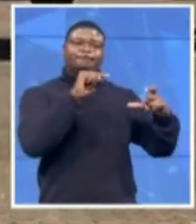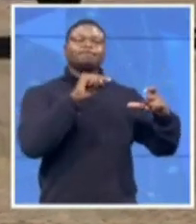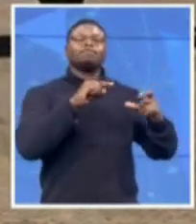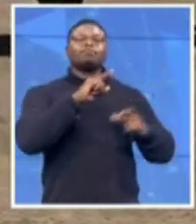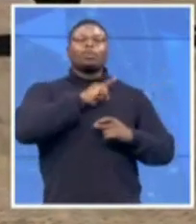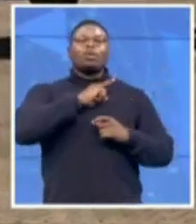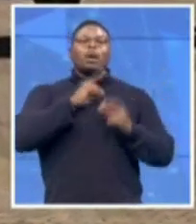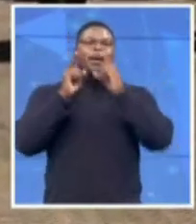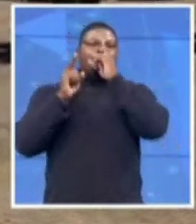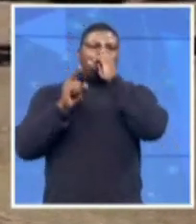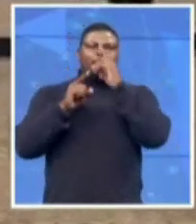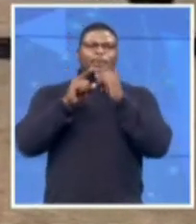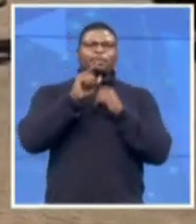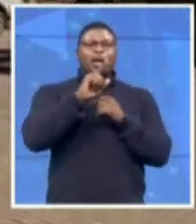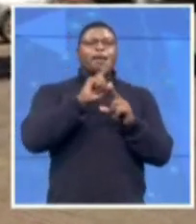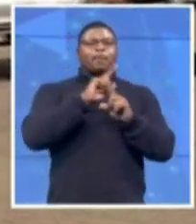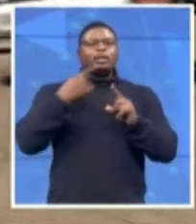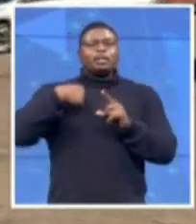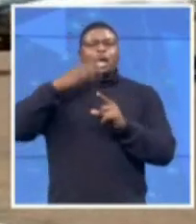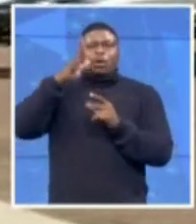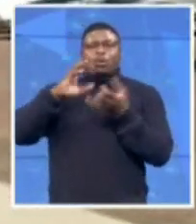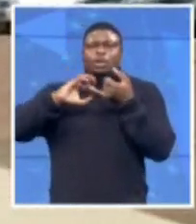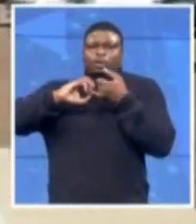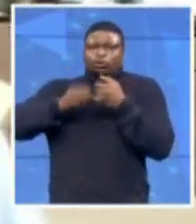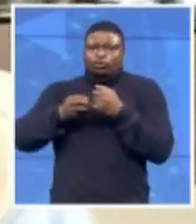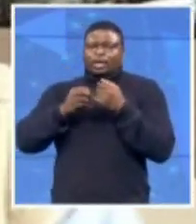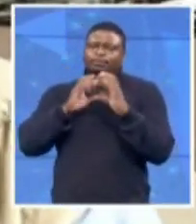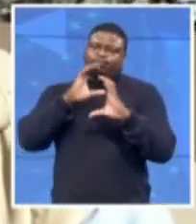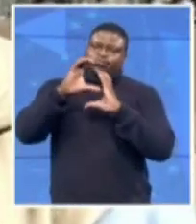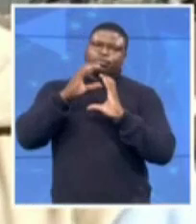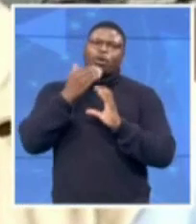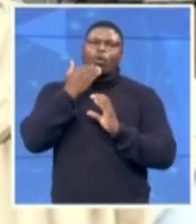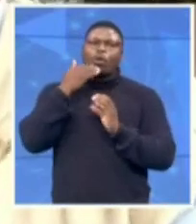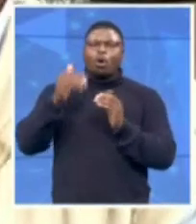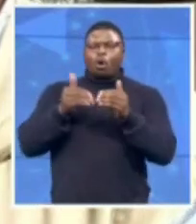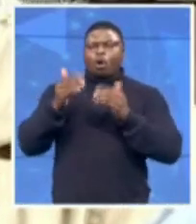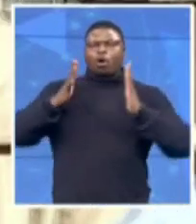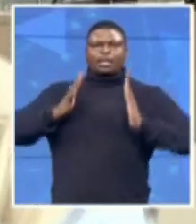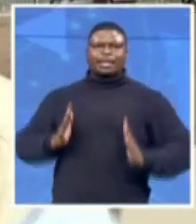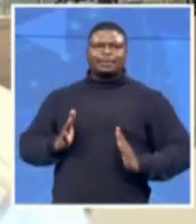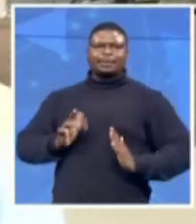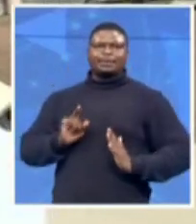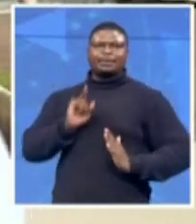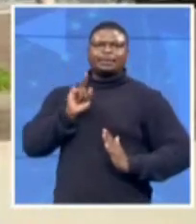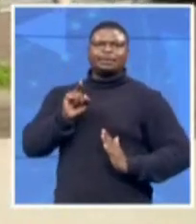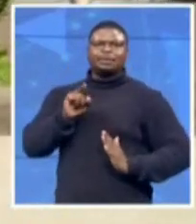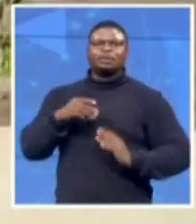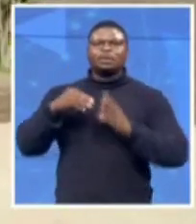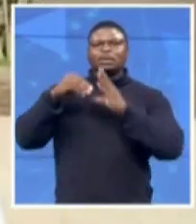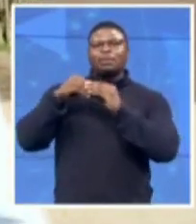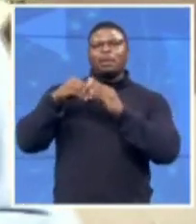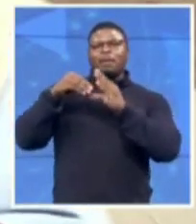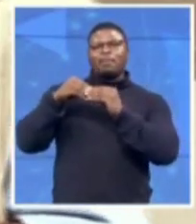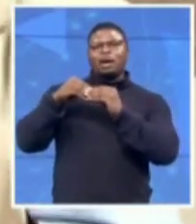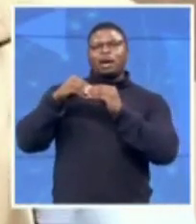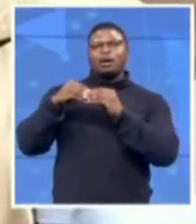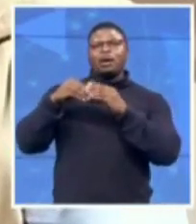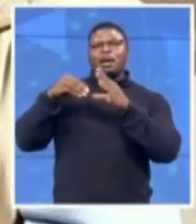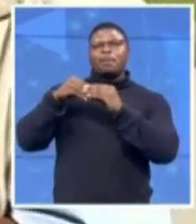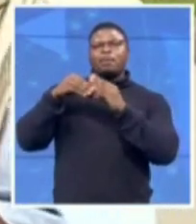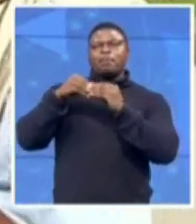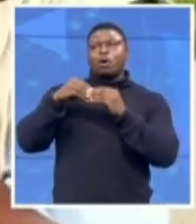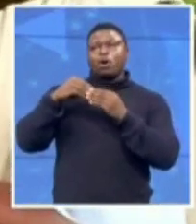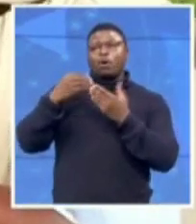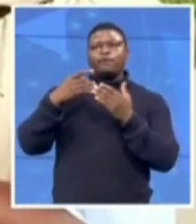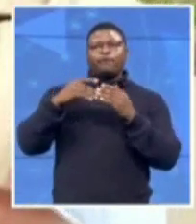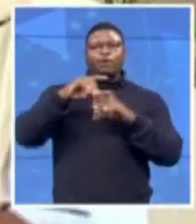to one of the organizers who's a member of the provincial government, Umfundisi Vusitu, who's going to take us